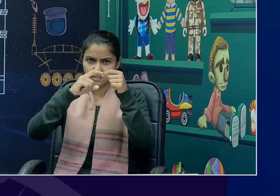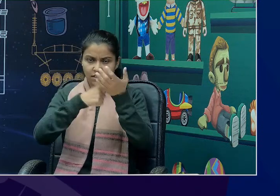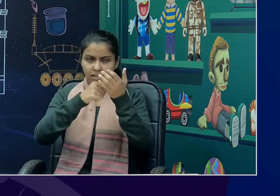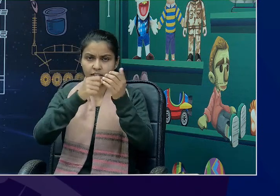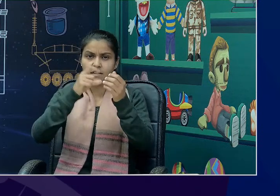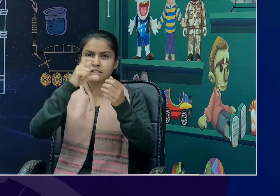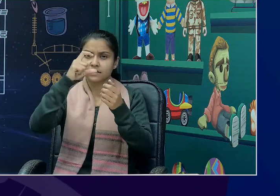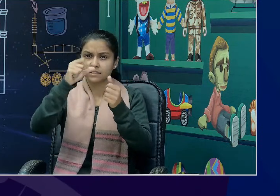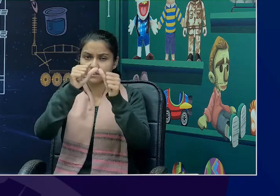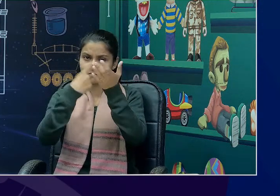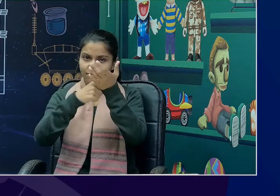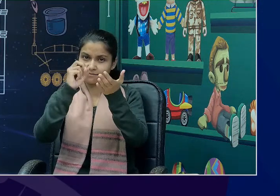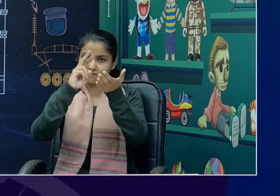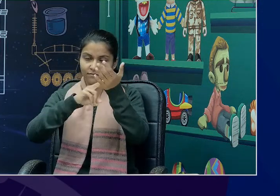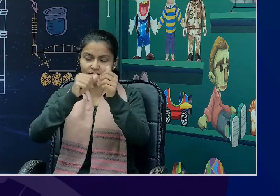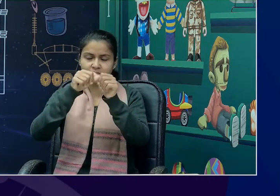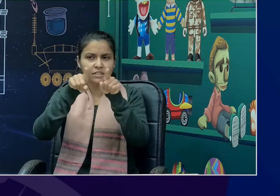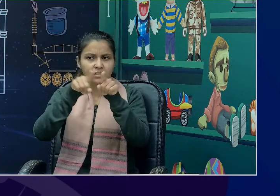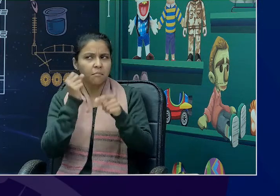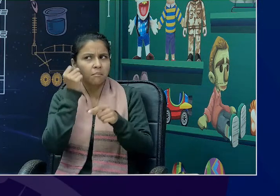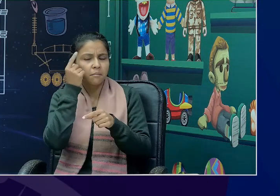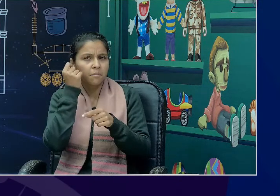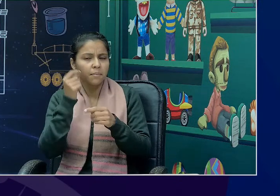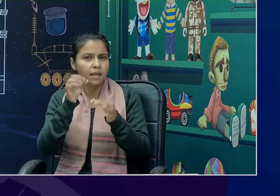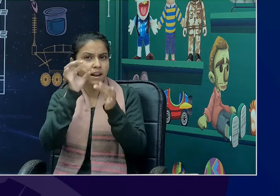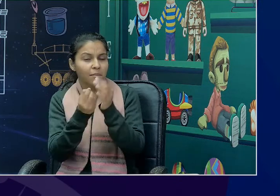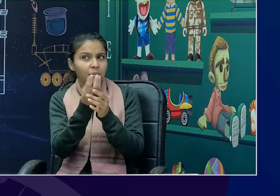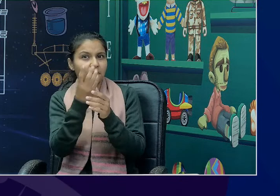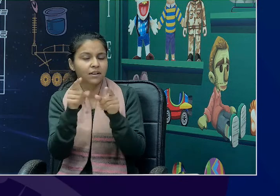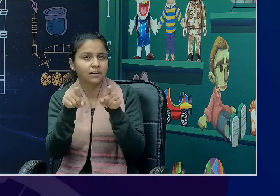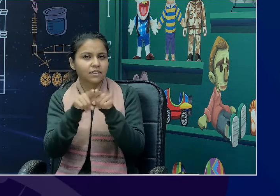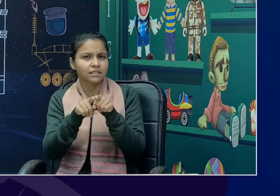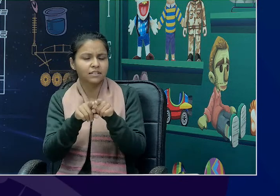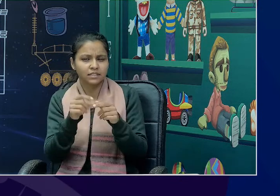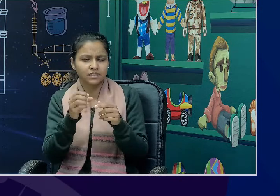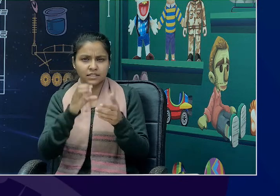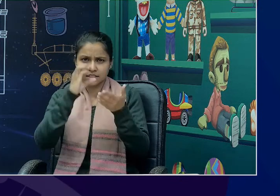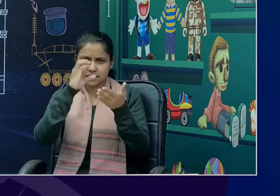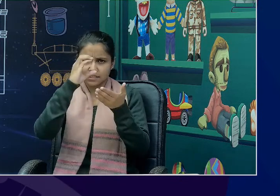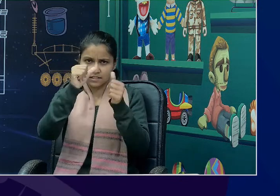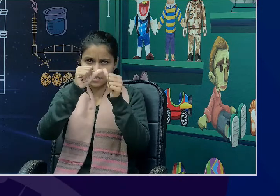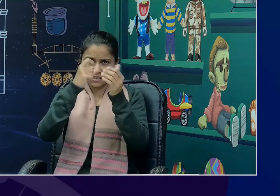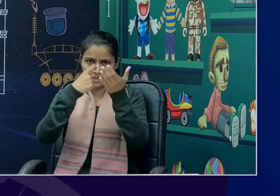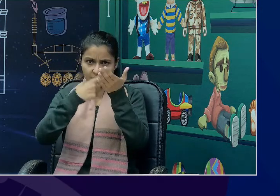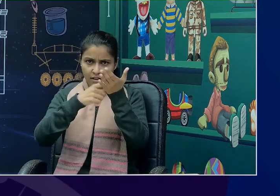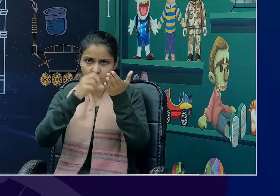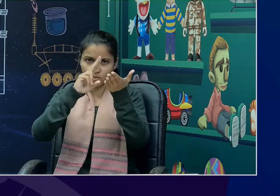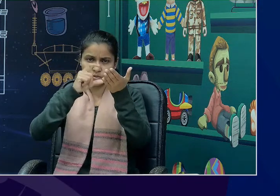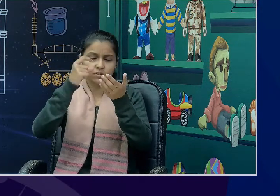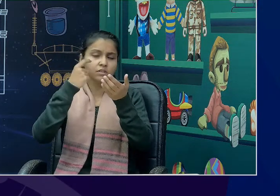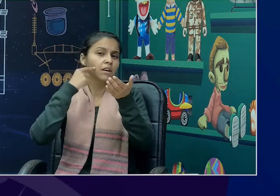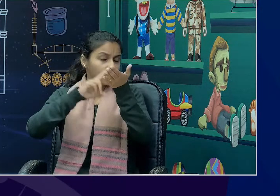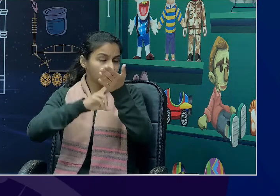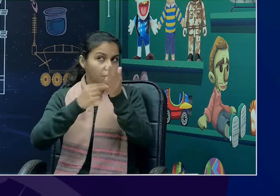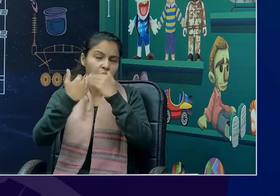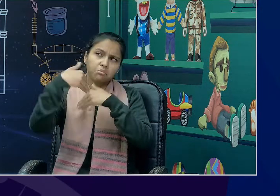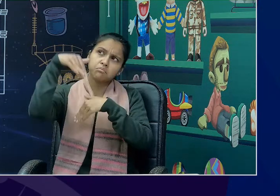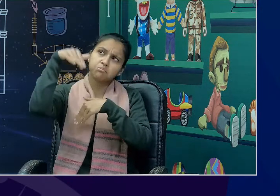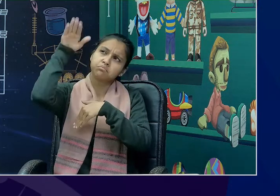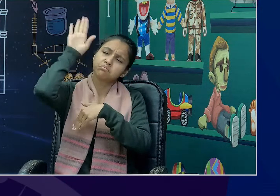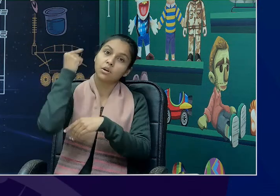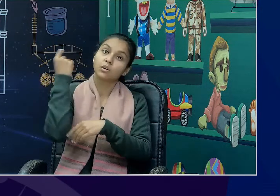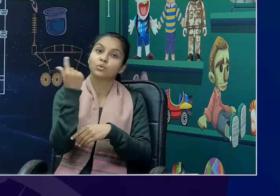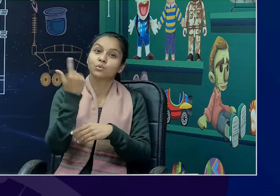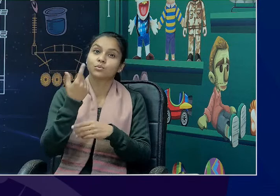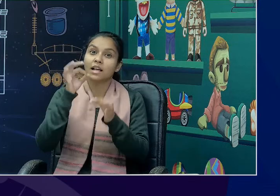we make them understand to our students? Yes, see, kerosene lamp is a thing which was used in earlier times. Since